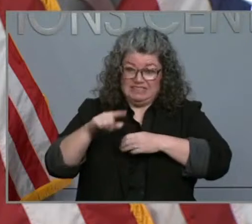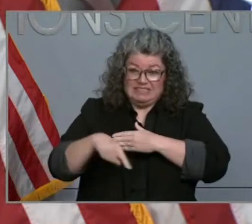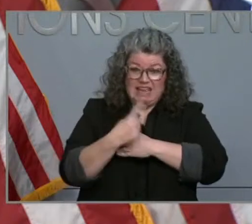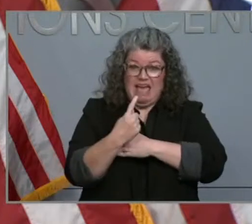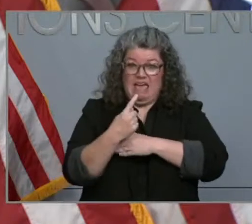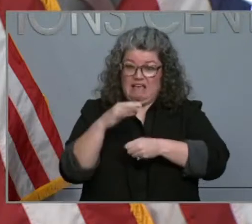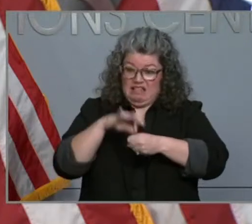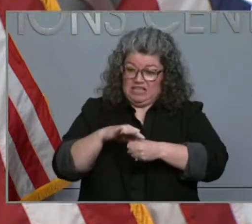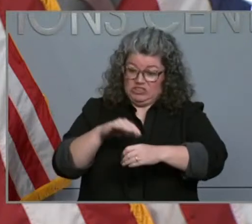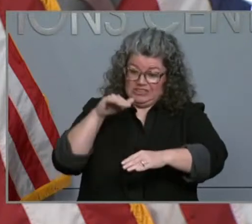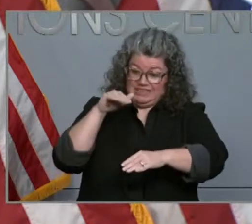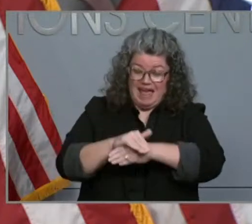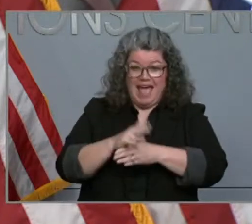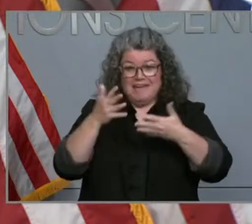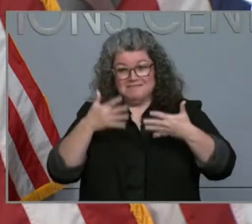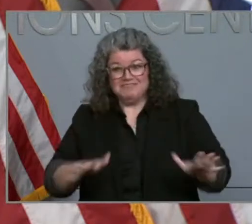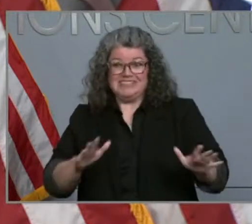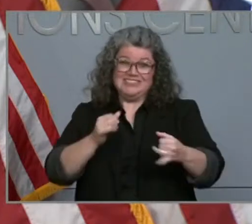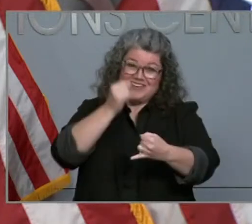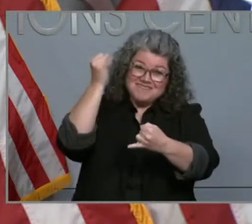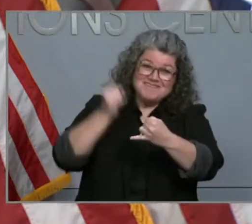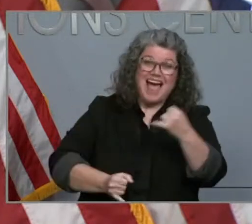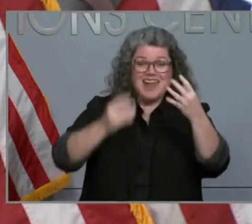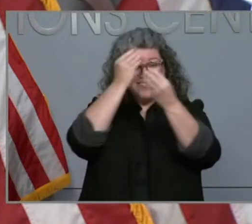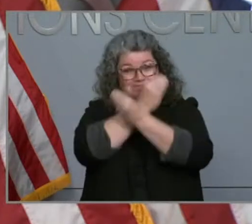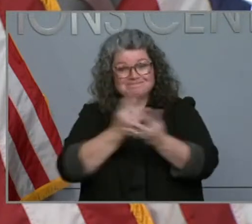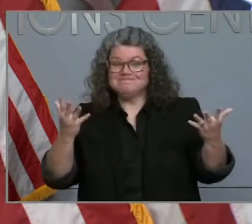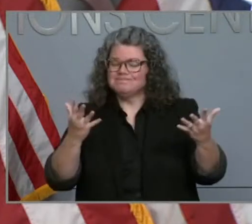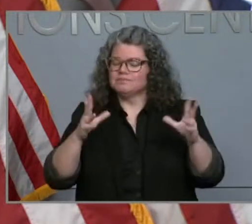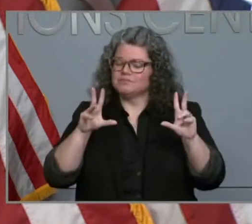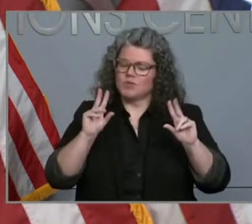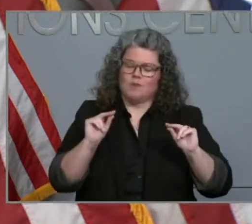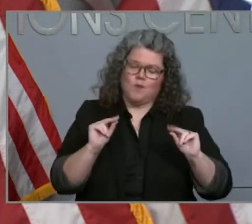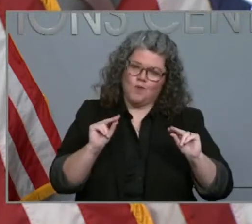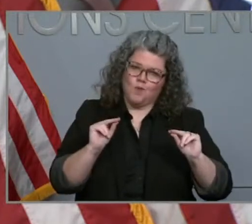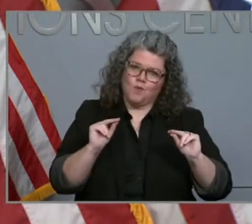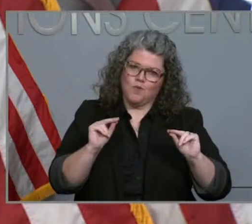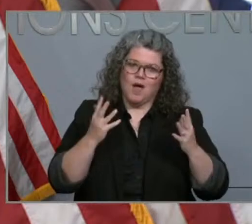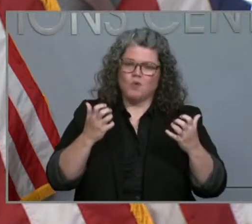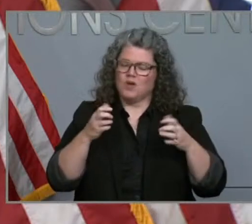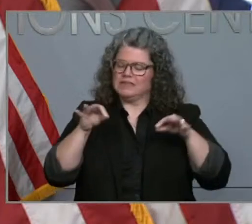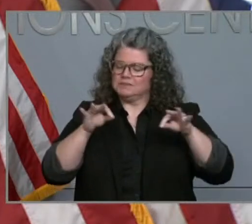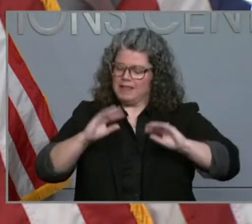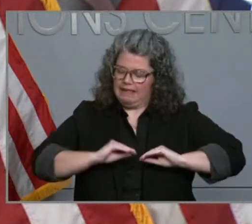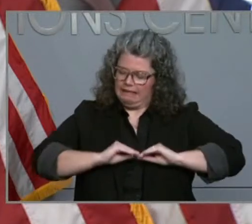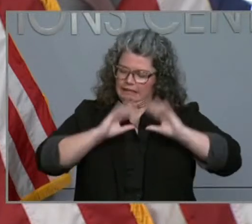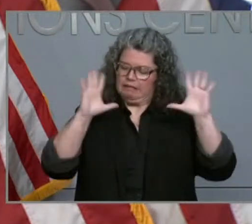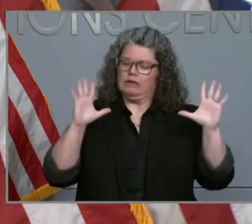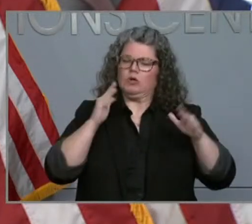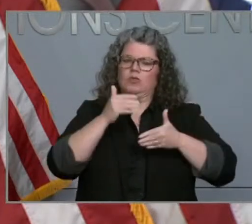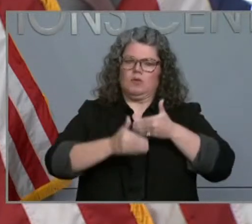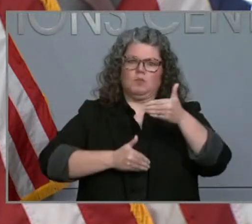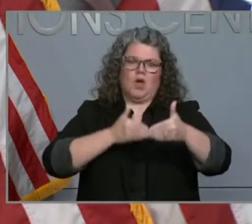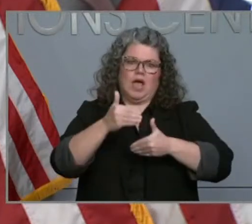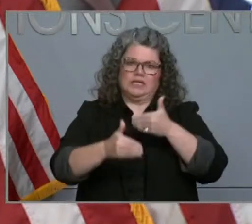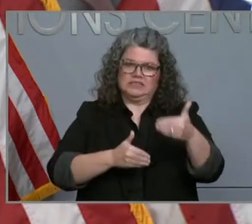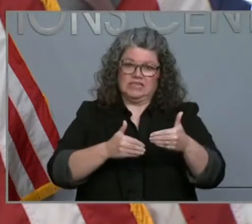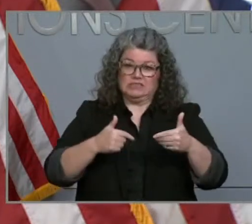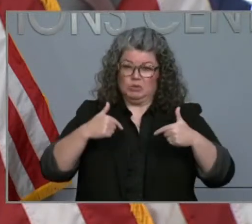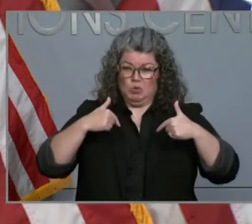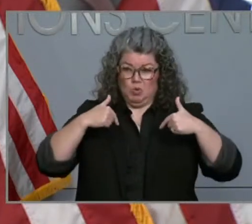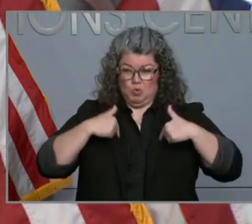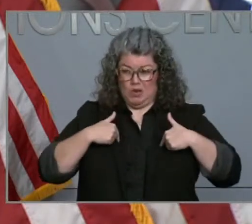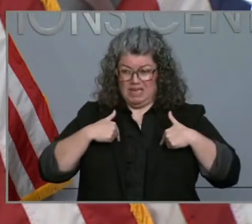very, conscientious about explaining these processes. We don't call